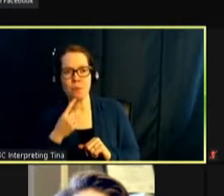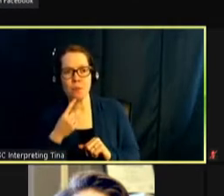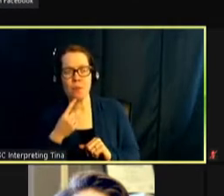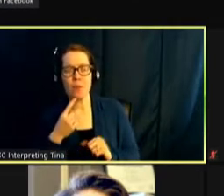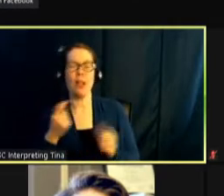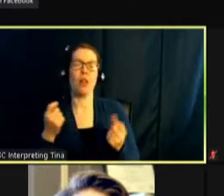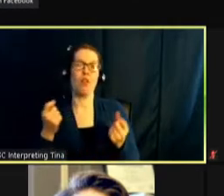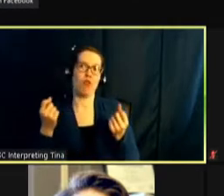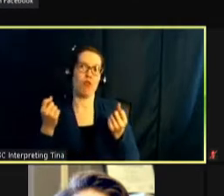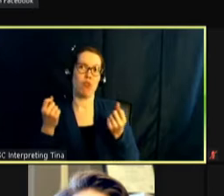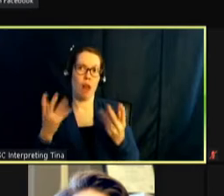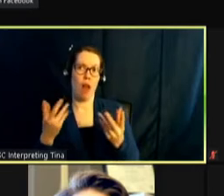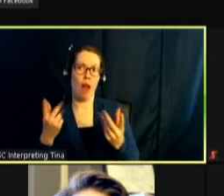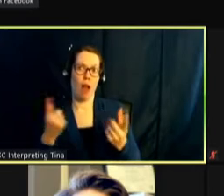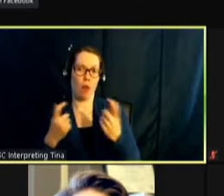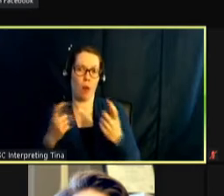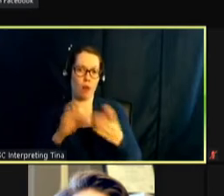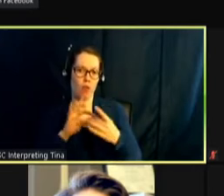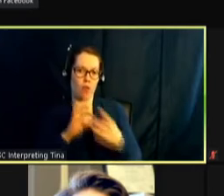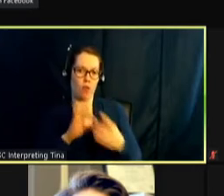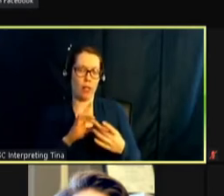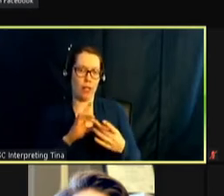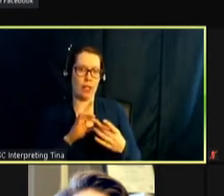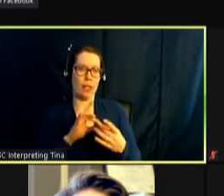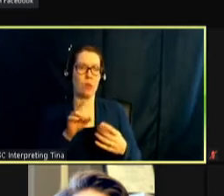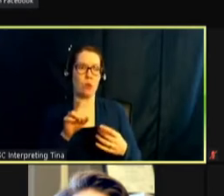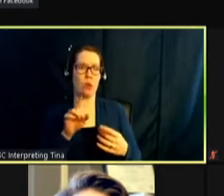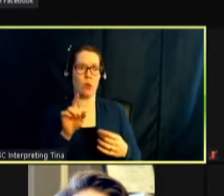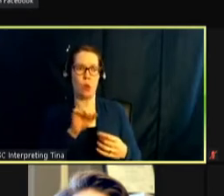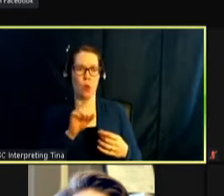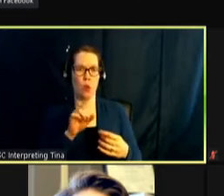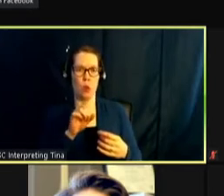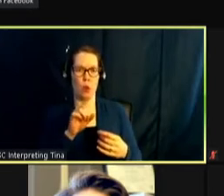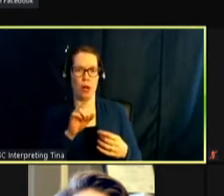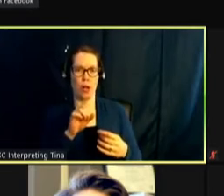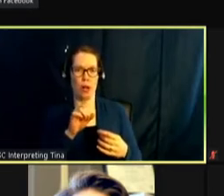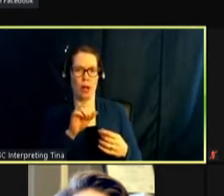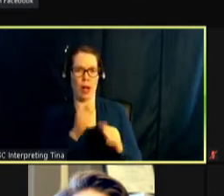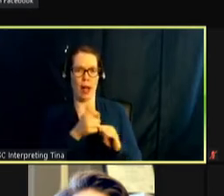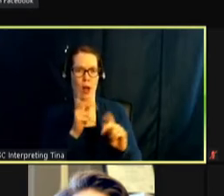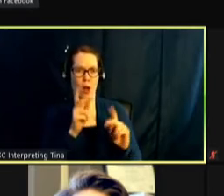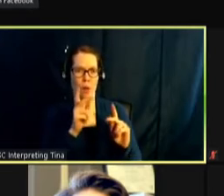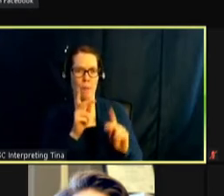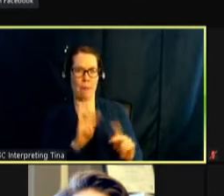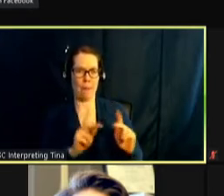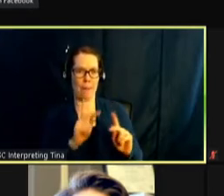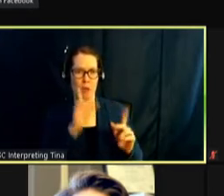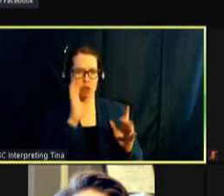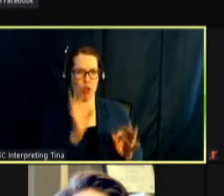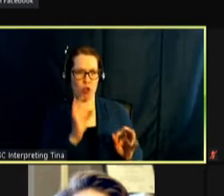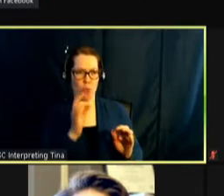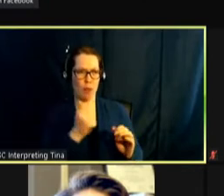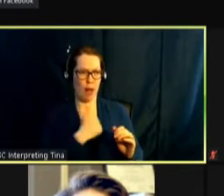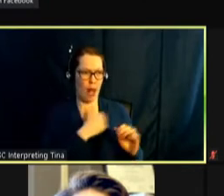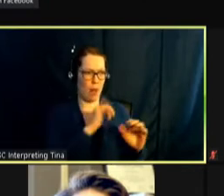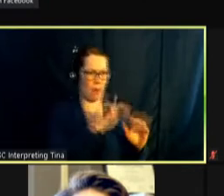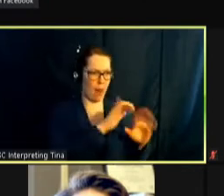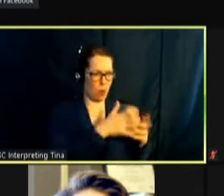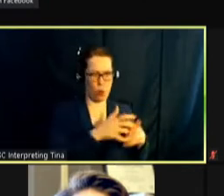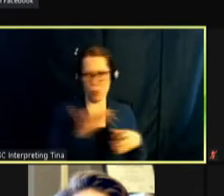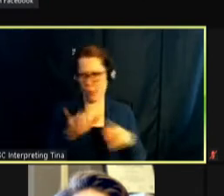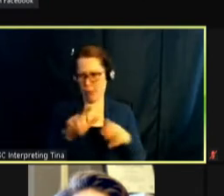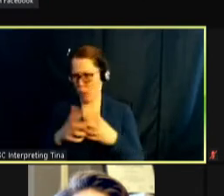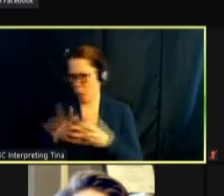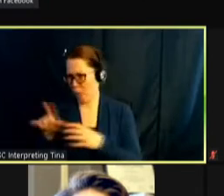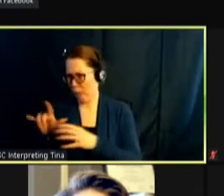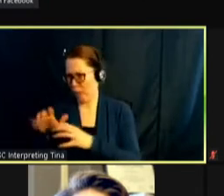There's a lot of questions too about where do I fall into which tier. Again, if we had